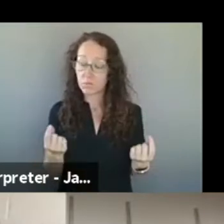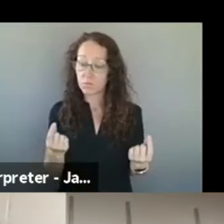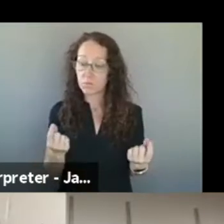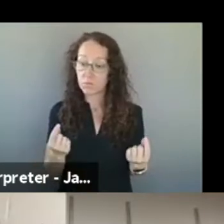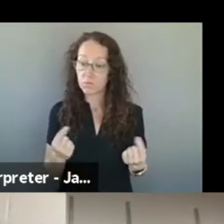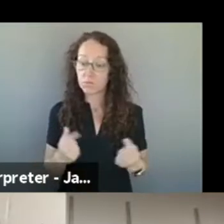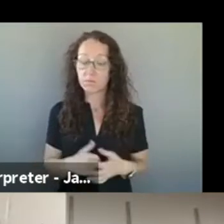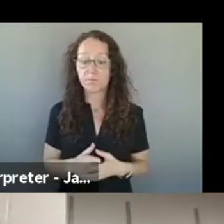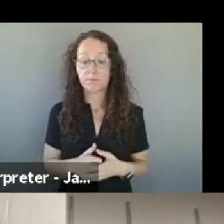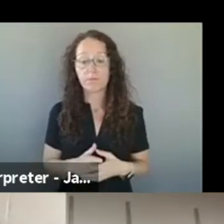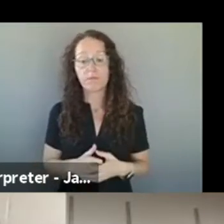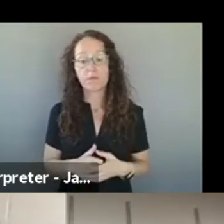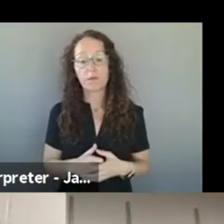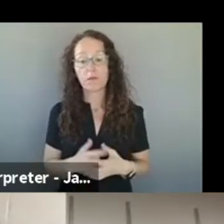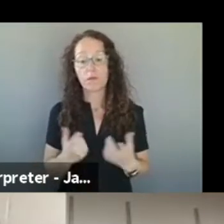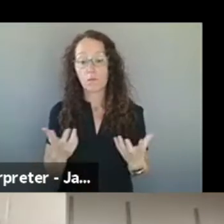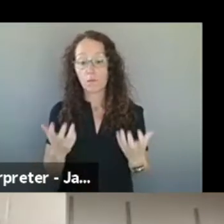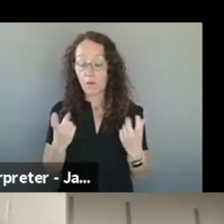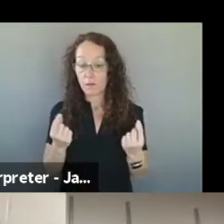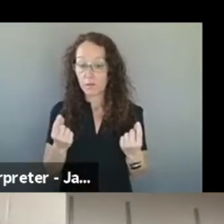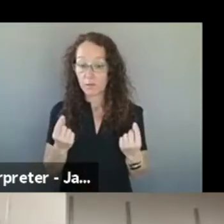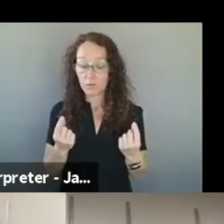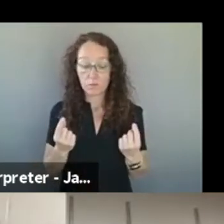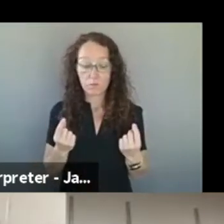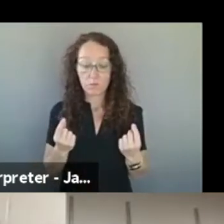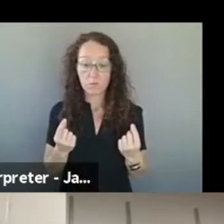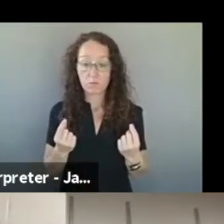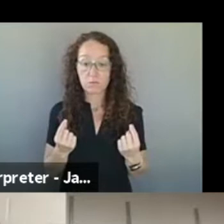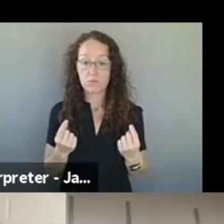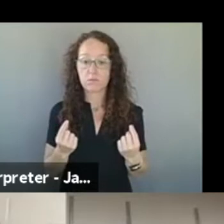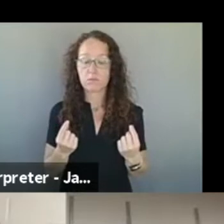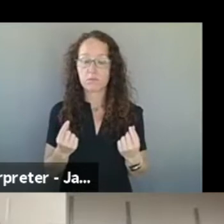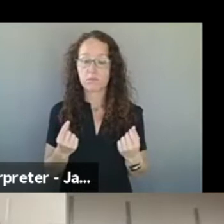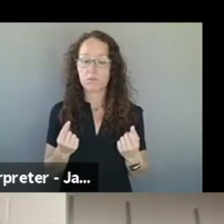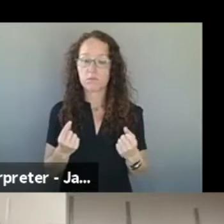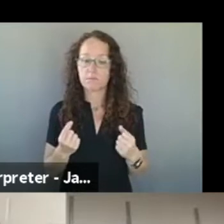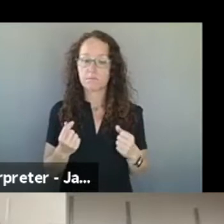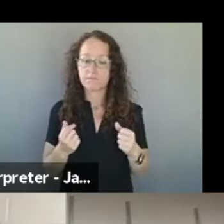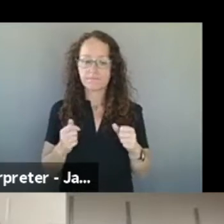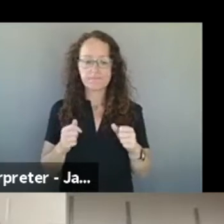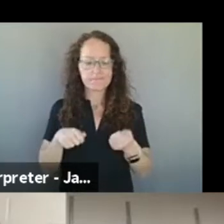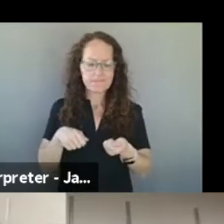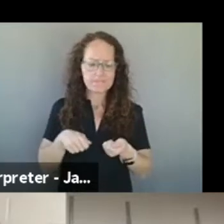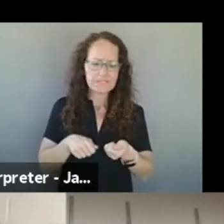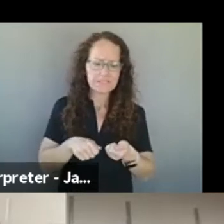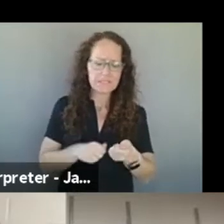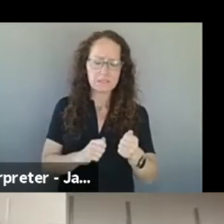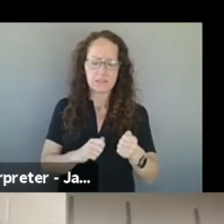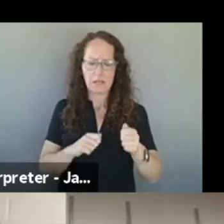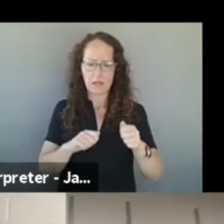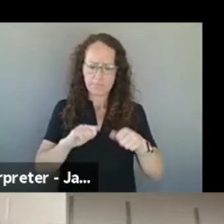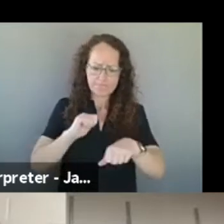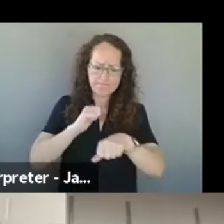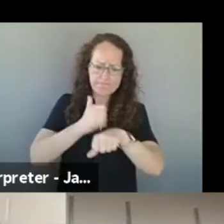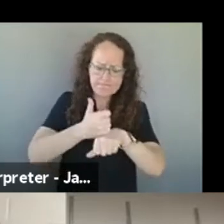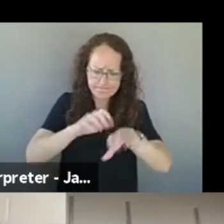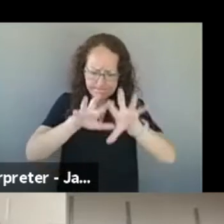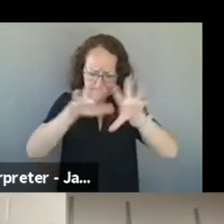is carve out and create the sacredness of this space, allowing for this